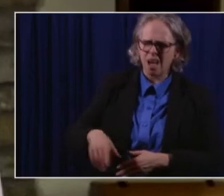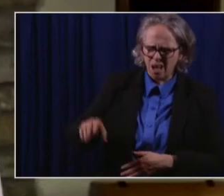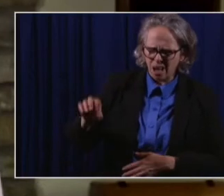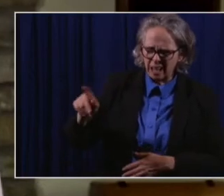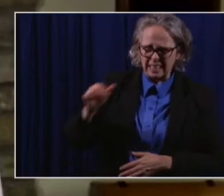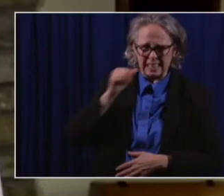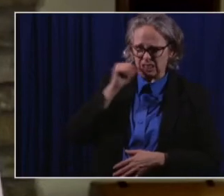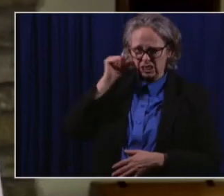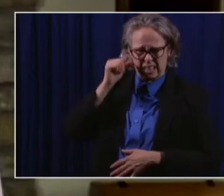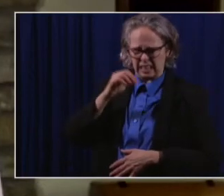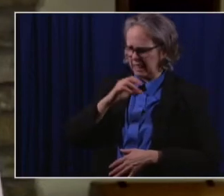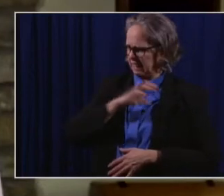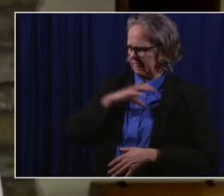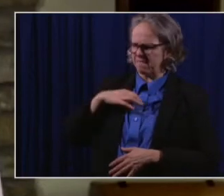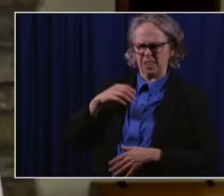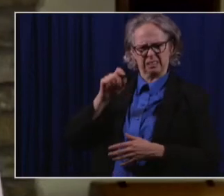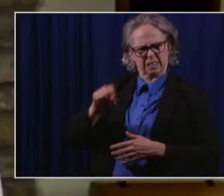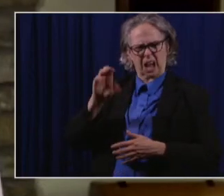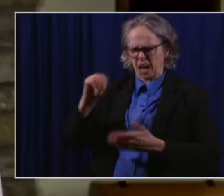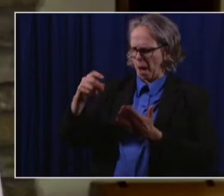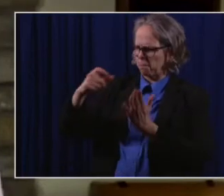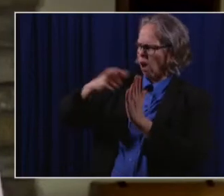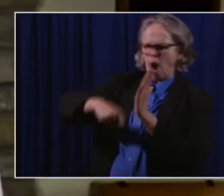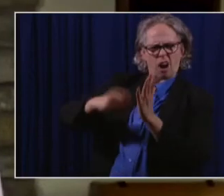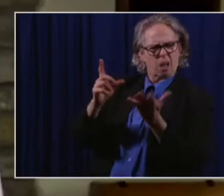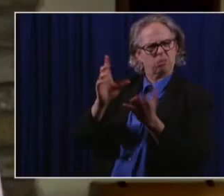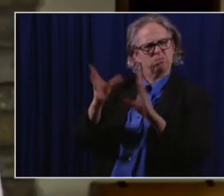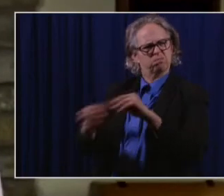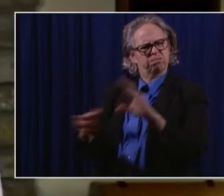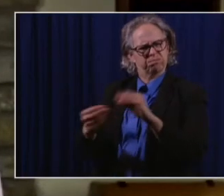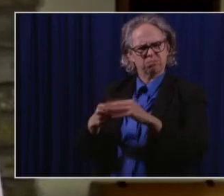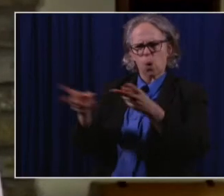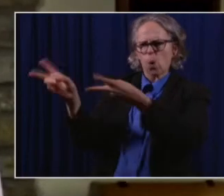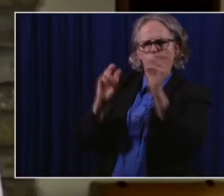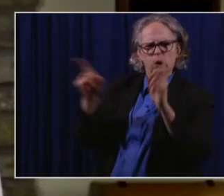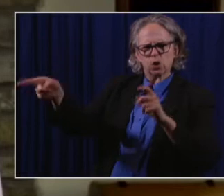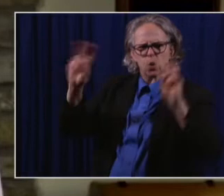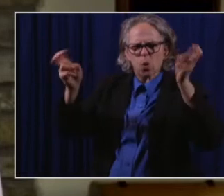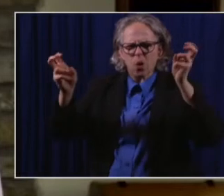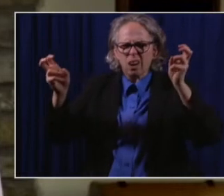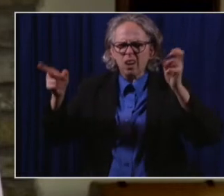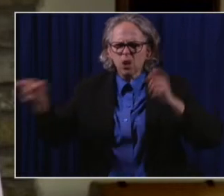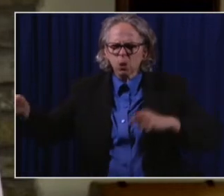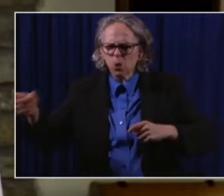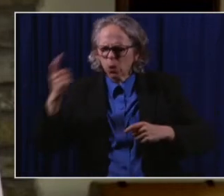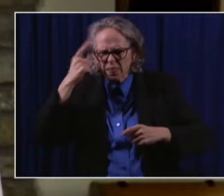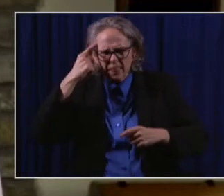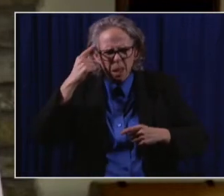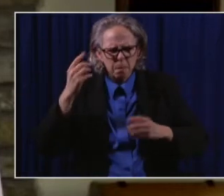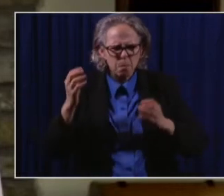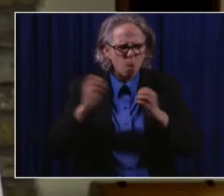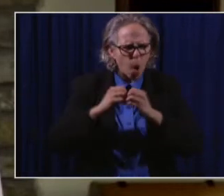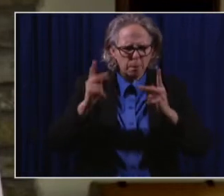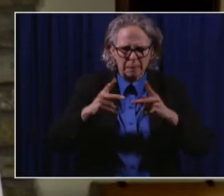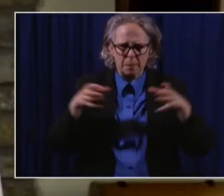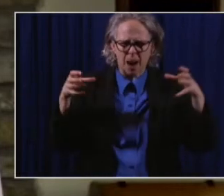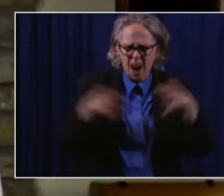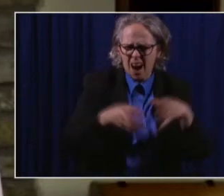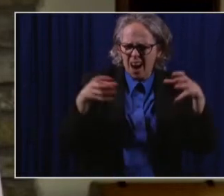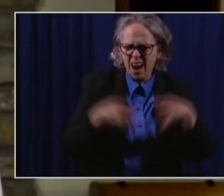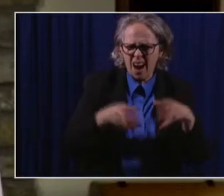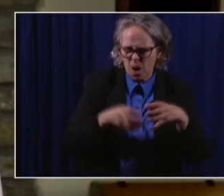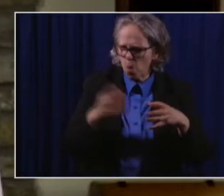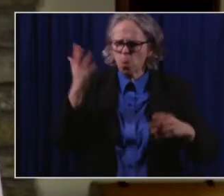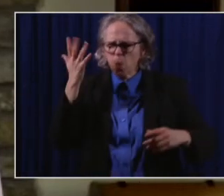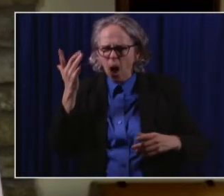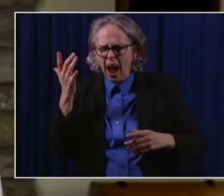Cleveland.com, they quote you as saying, I think more and more people are getting together. Some of this is happening because there's this urge, this human nature